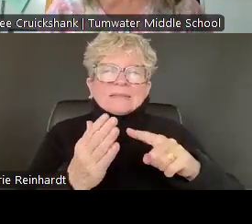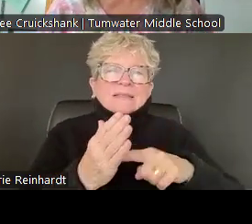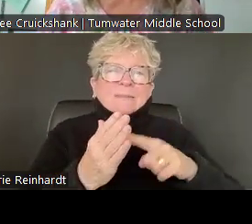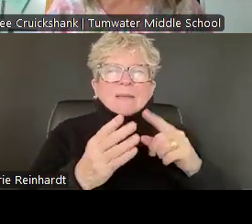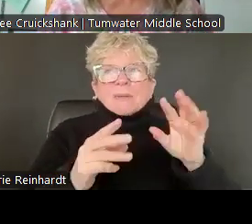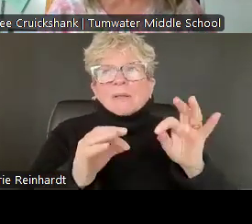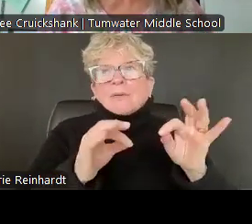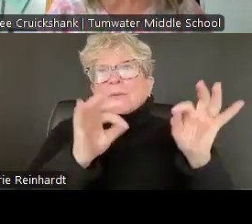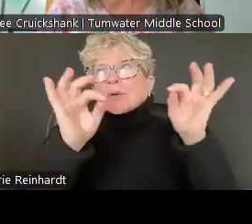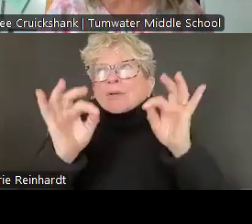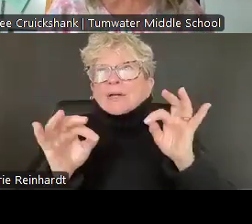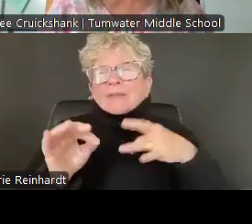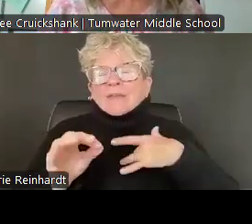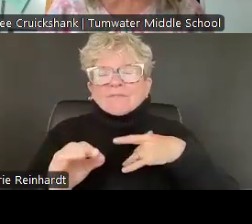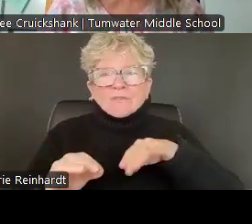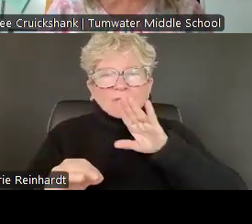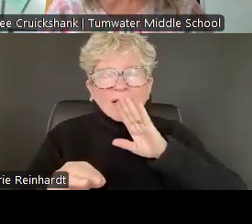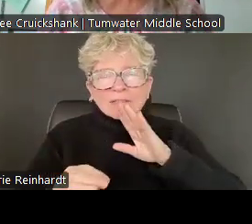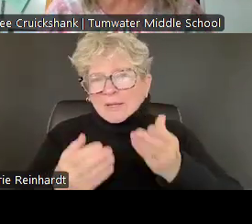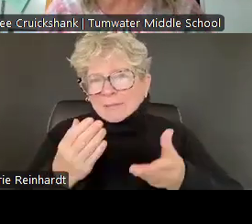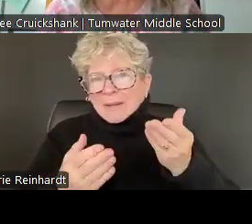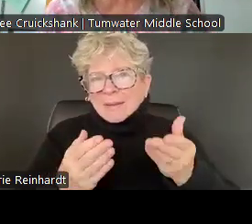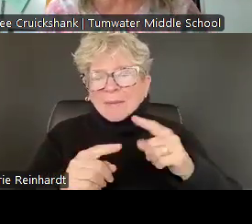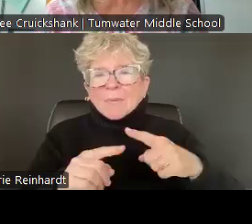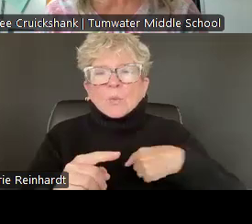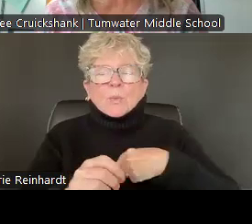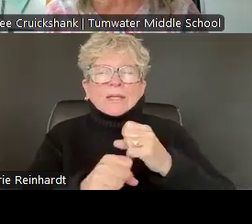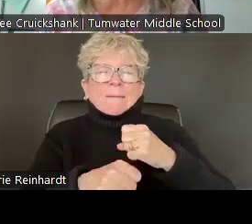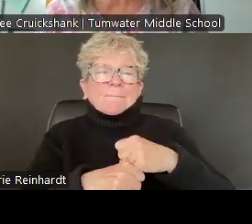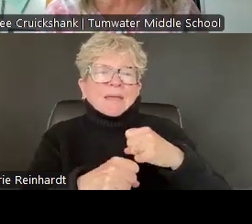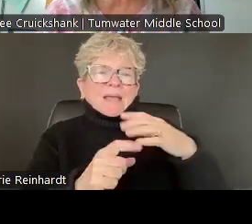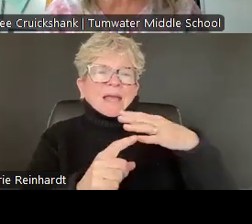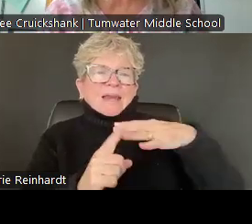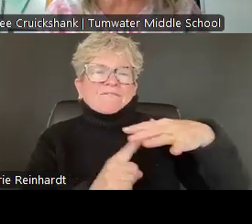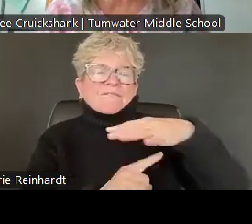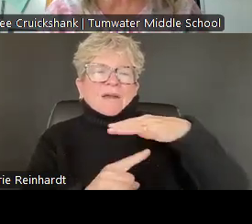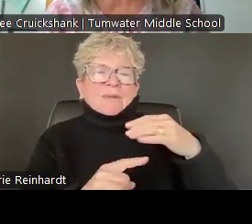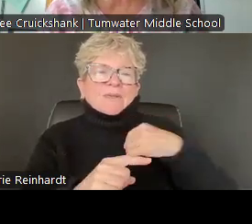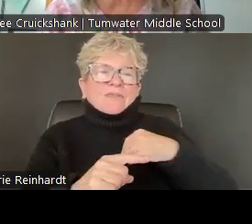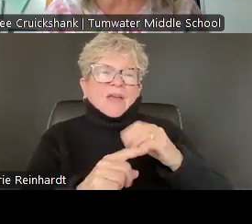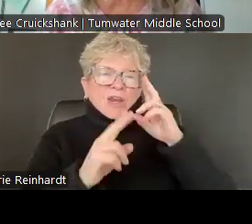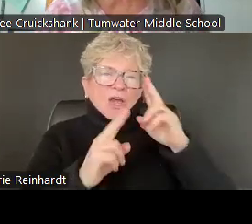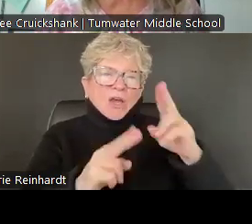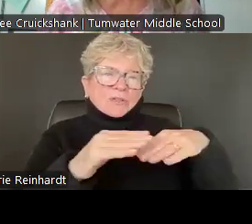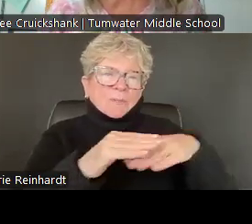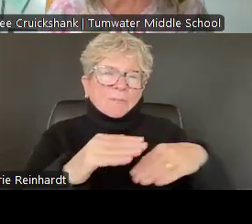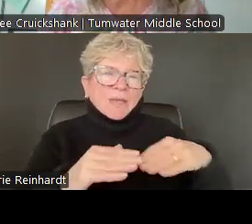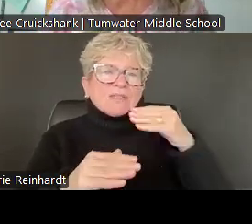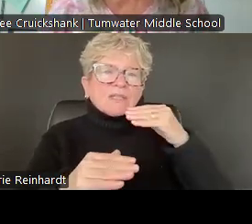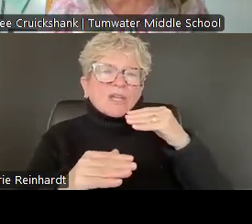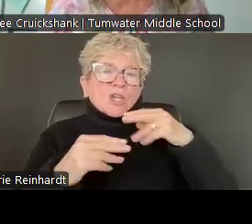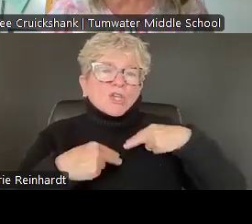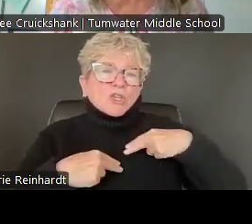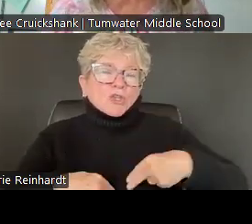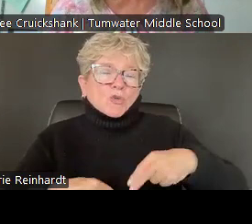eyes and feel frustrated. But we can create an environment that honors basic human needs. Mm-hmm. And we can do